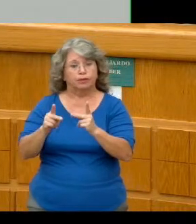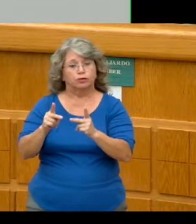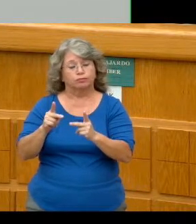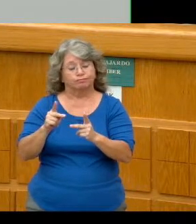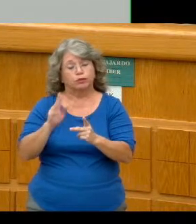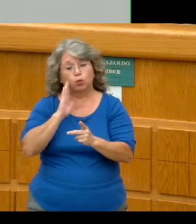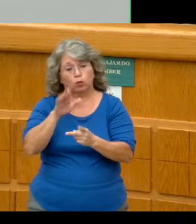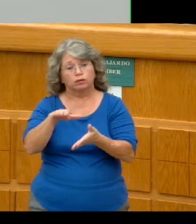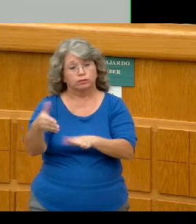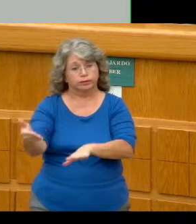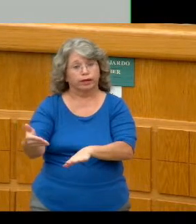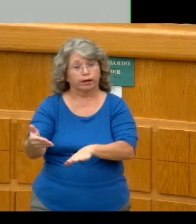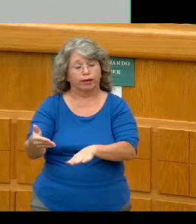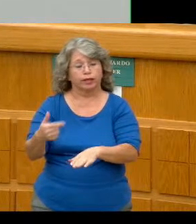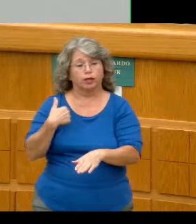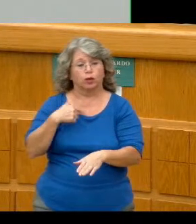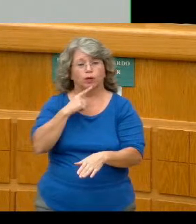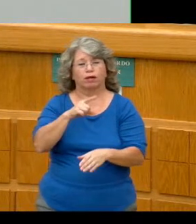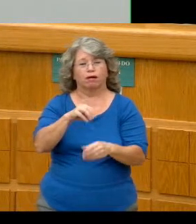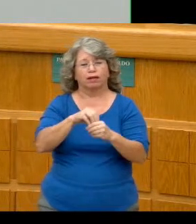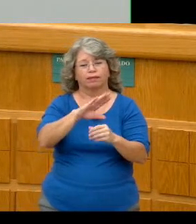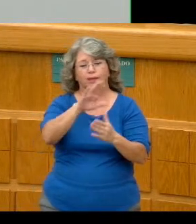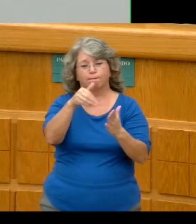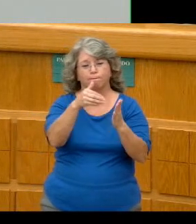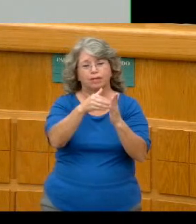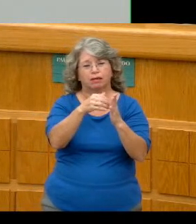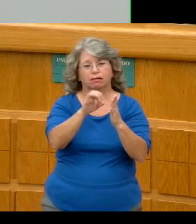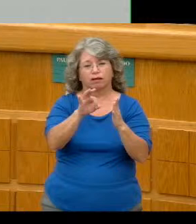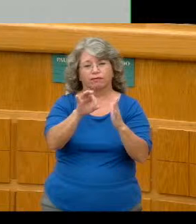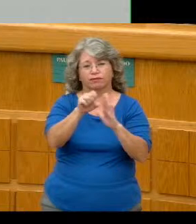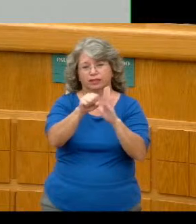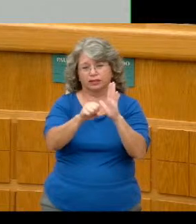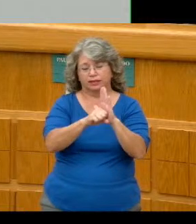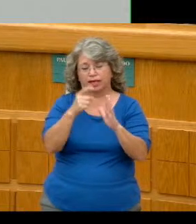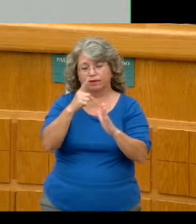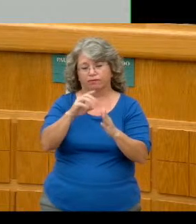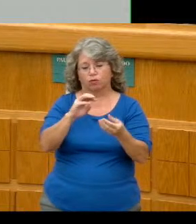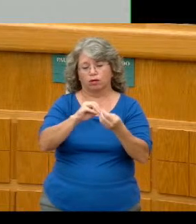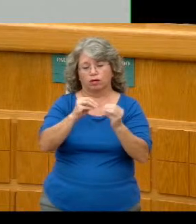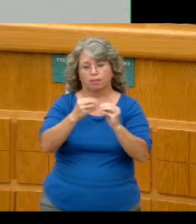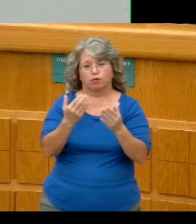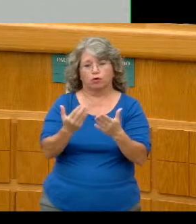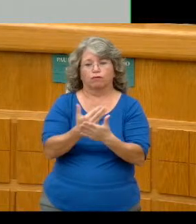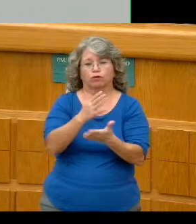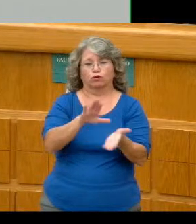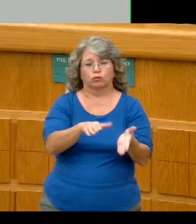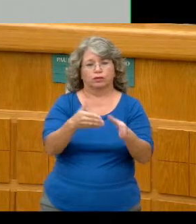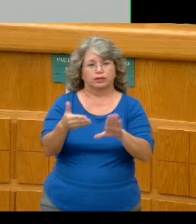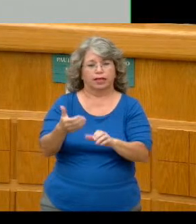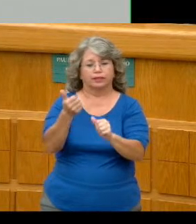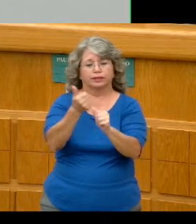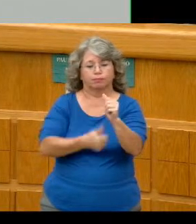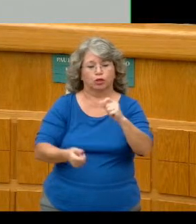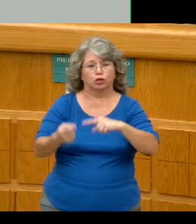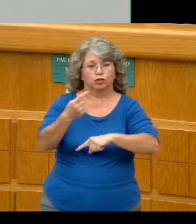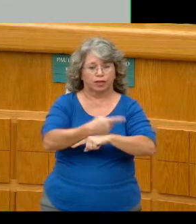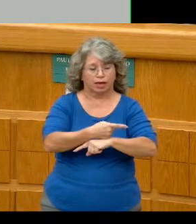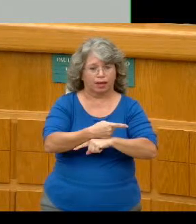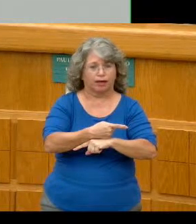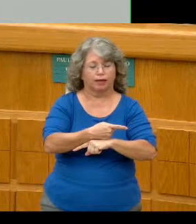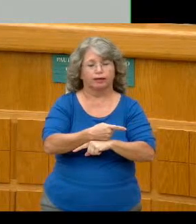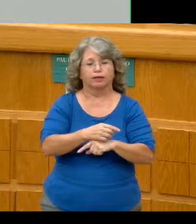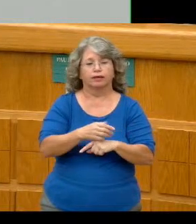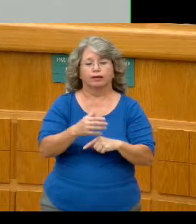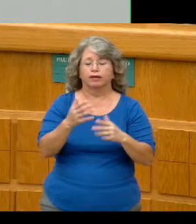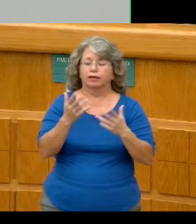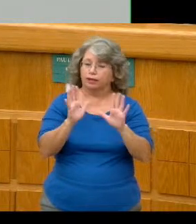of the pack in the state for the number of new fatalities per day over the last 7 days. I want to